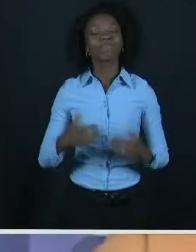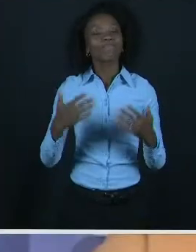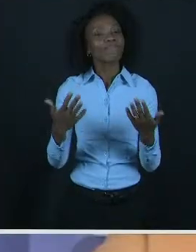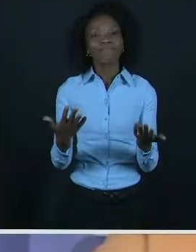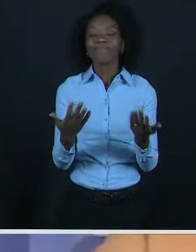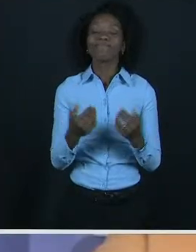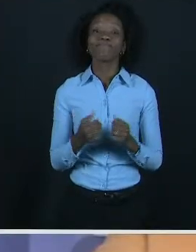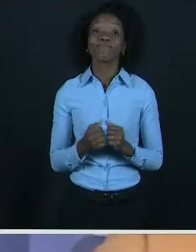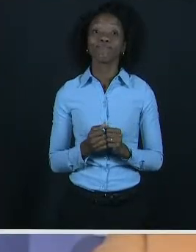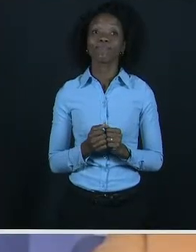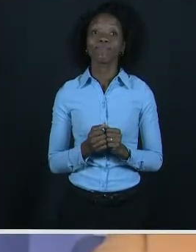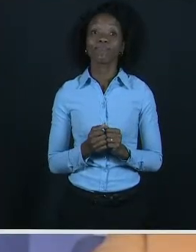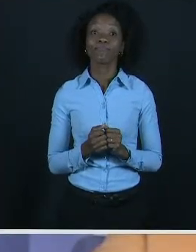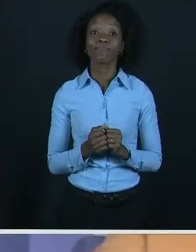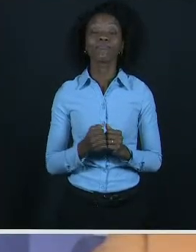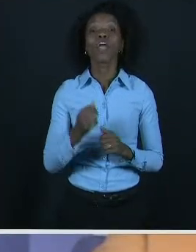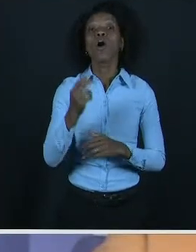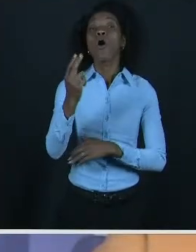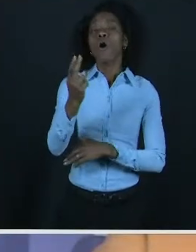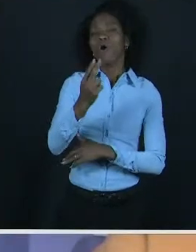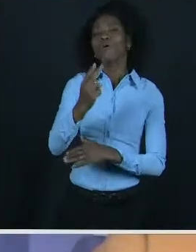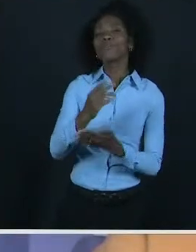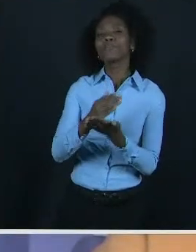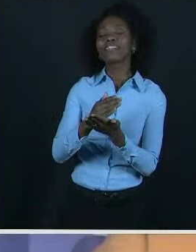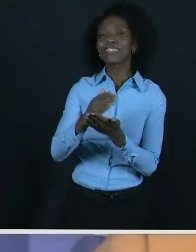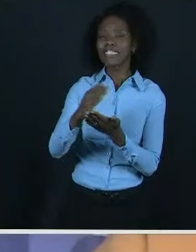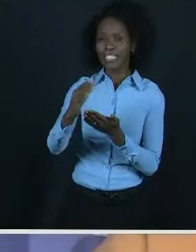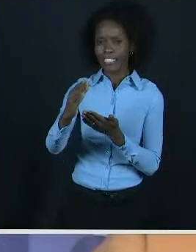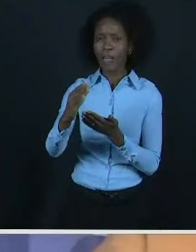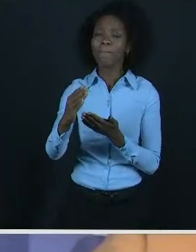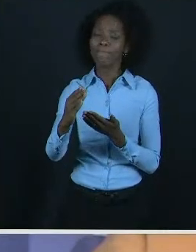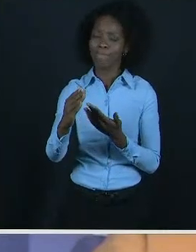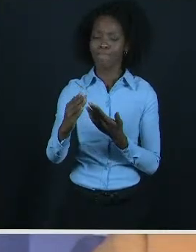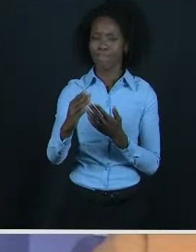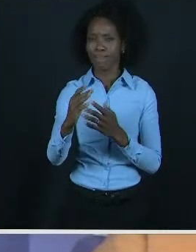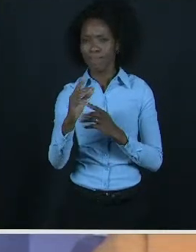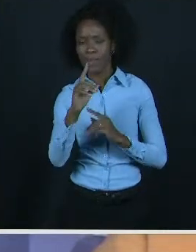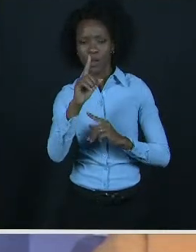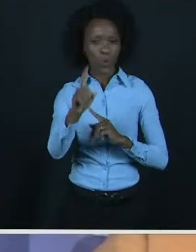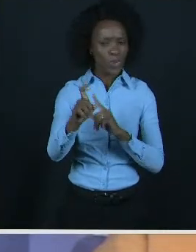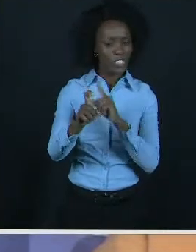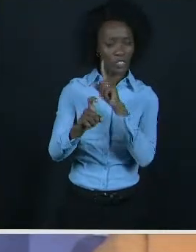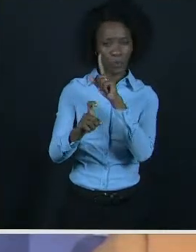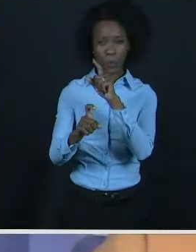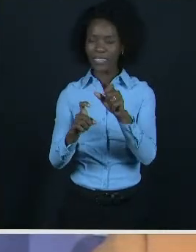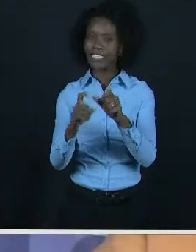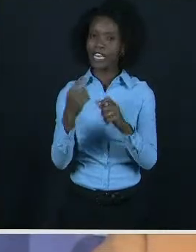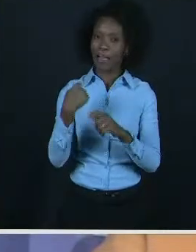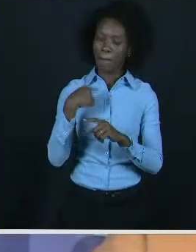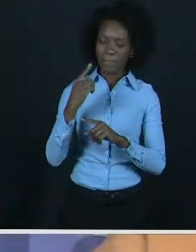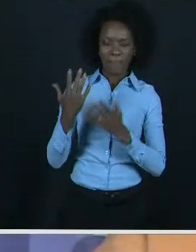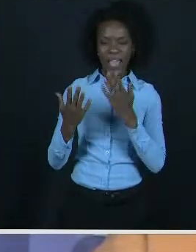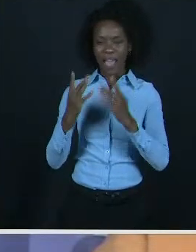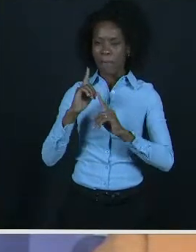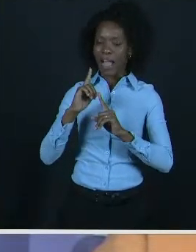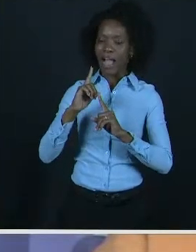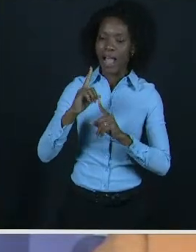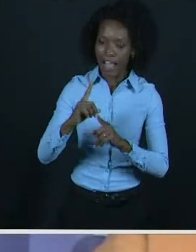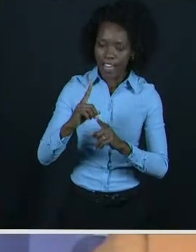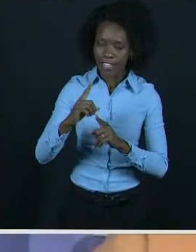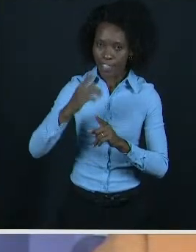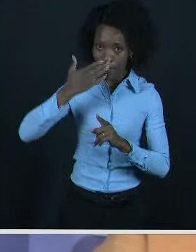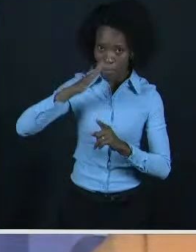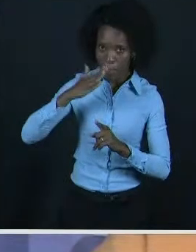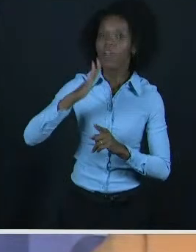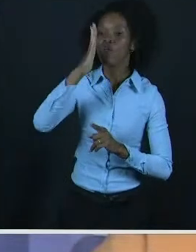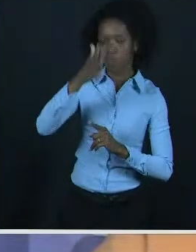Even those that I may not be able to touch on in my input now will also be